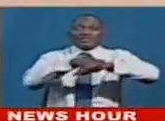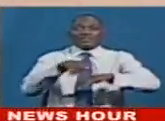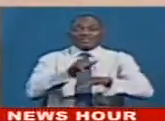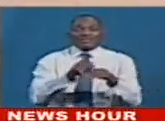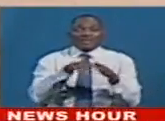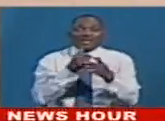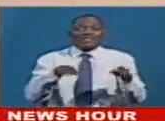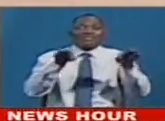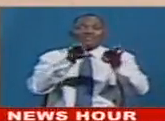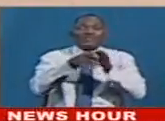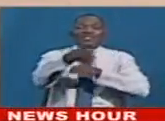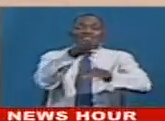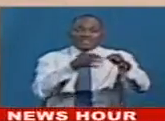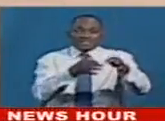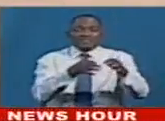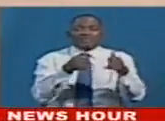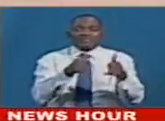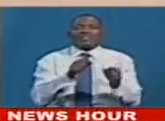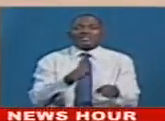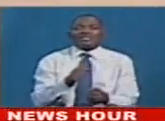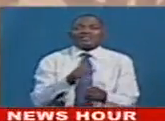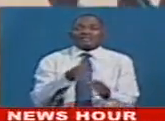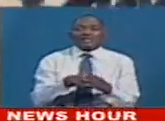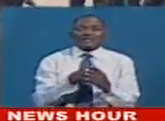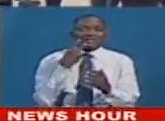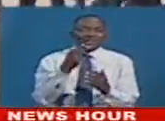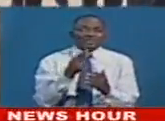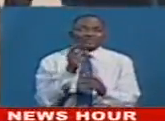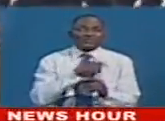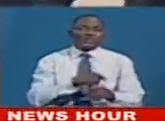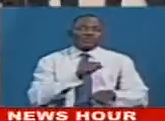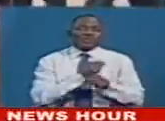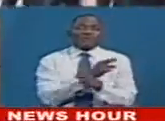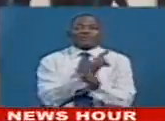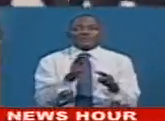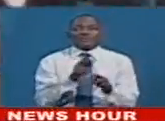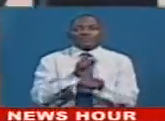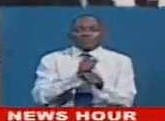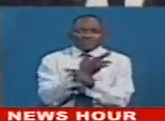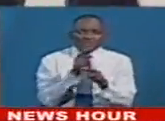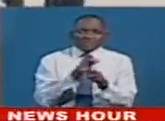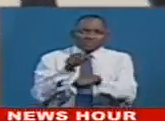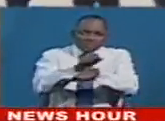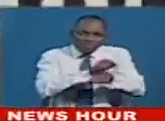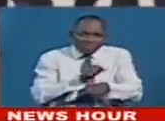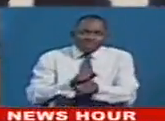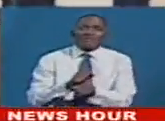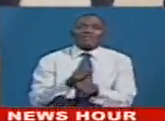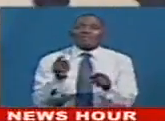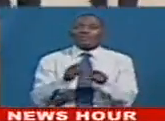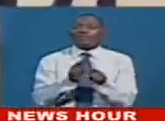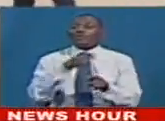significance of the guard changing in all cases includes ensuring alertness and readiness at all times, ensuring availability